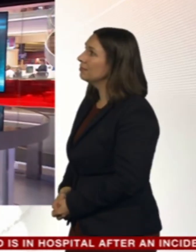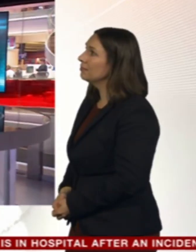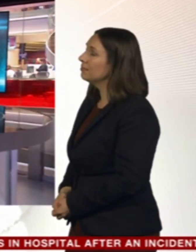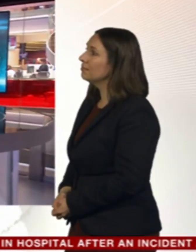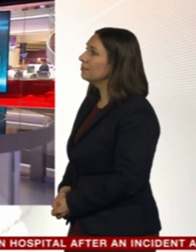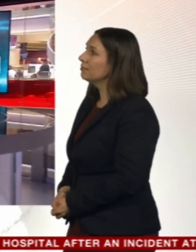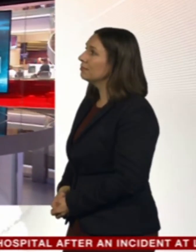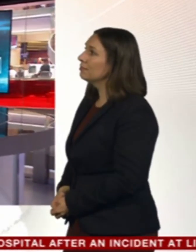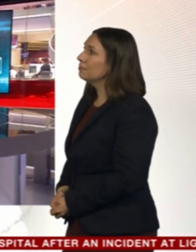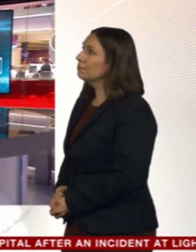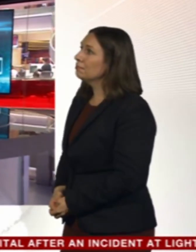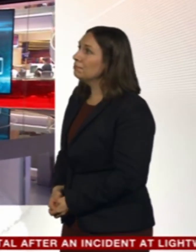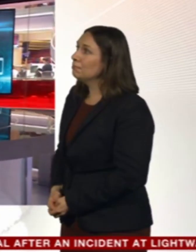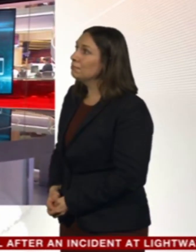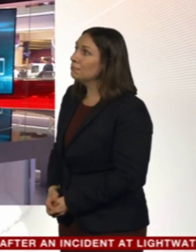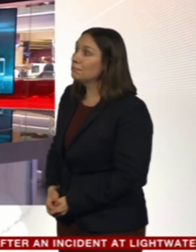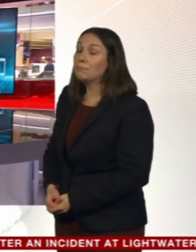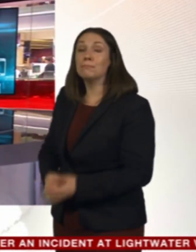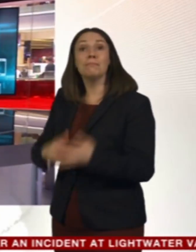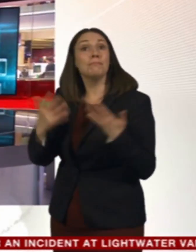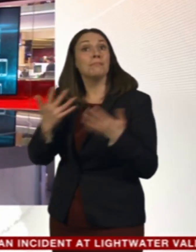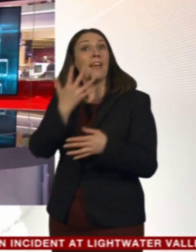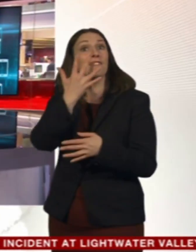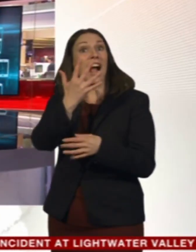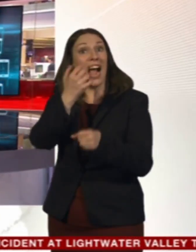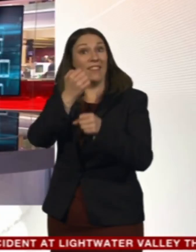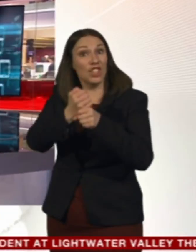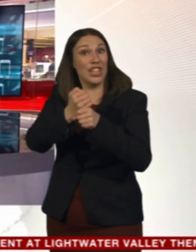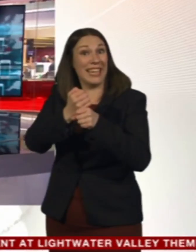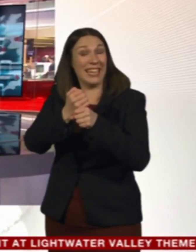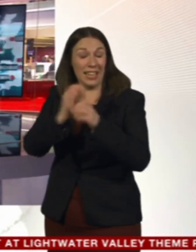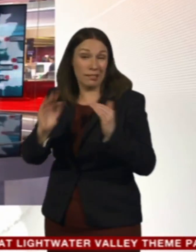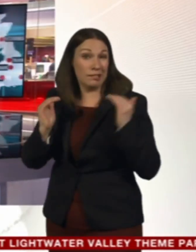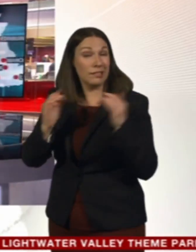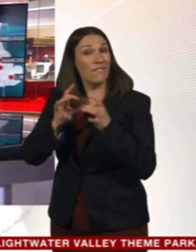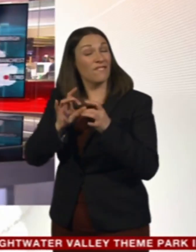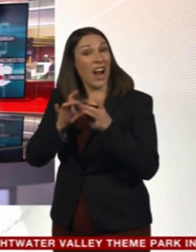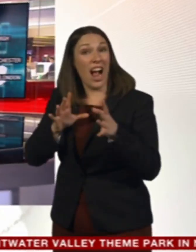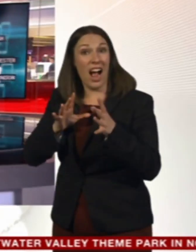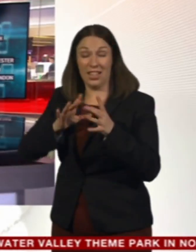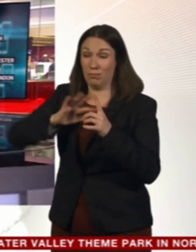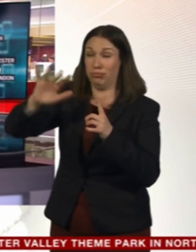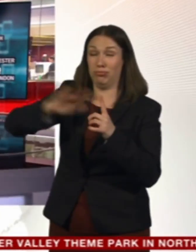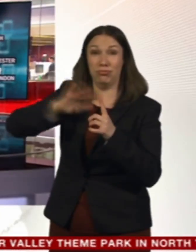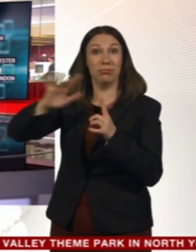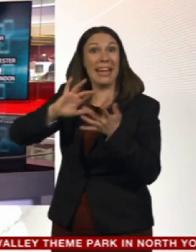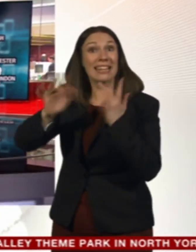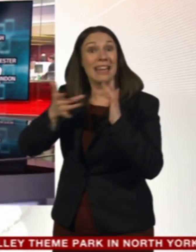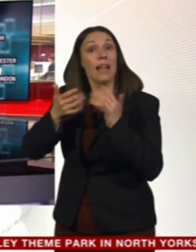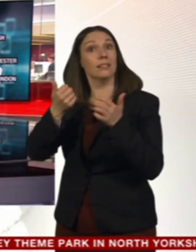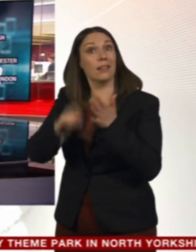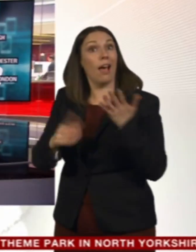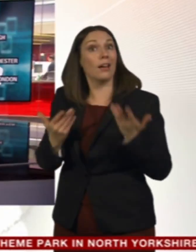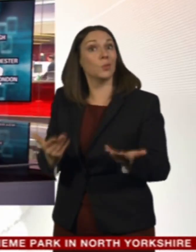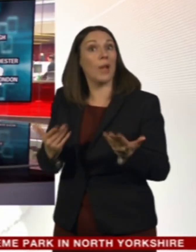The UK's first 5G mobile phone network offering much faster download speeds launches today. EE has switched on the network